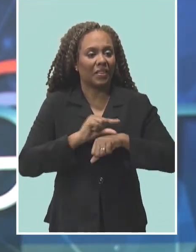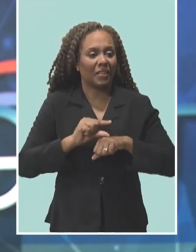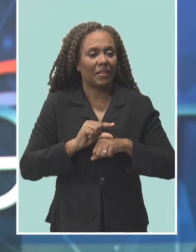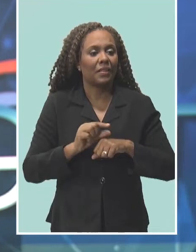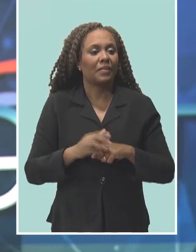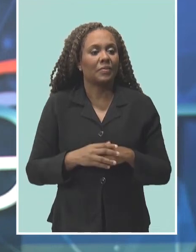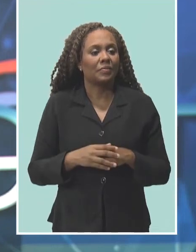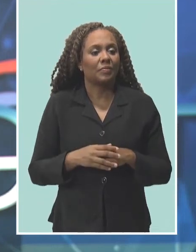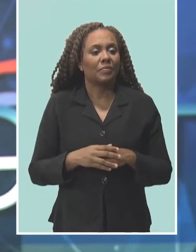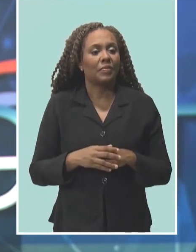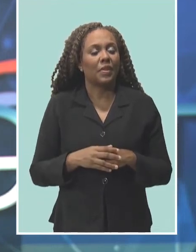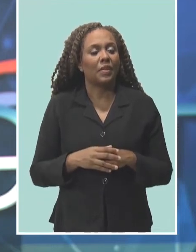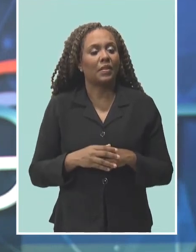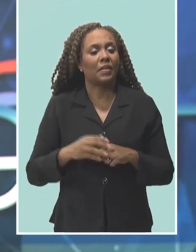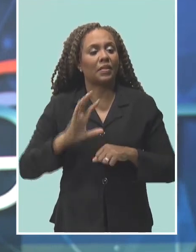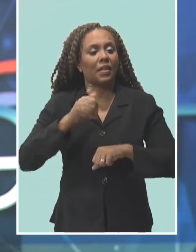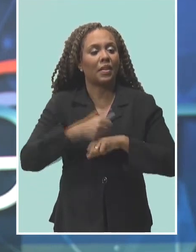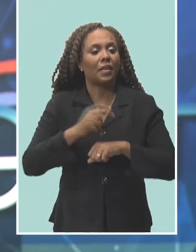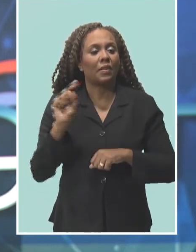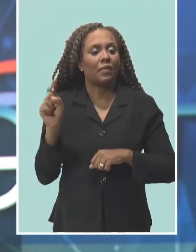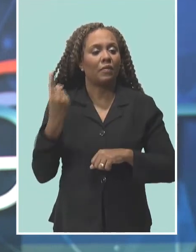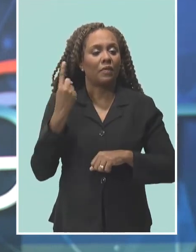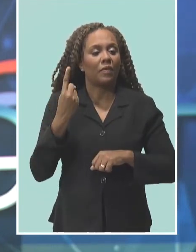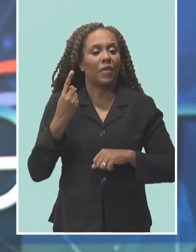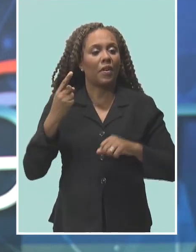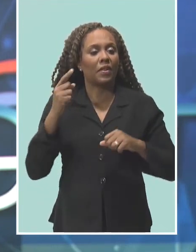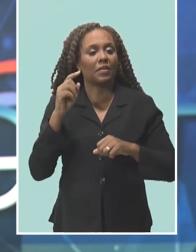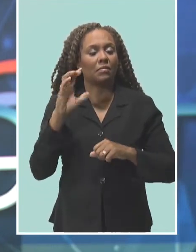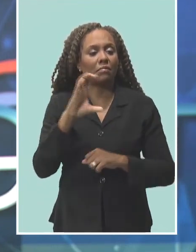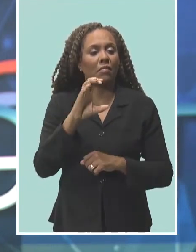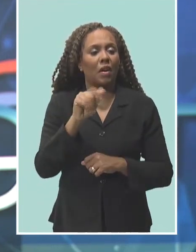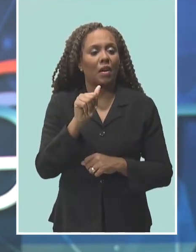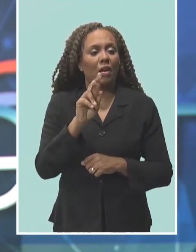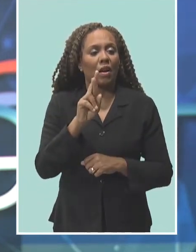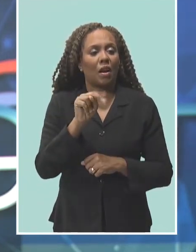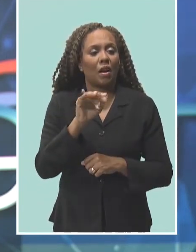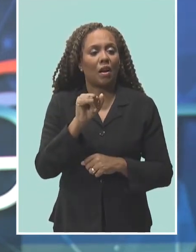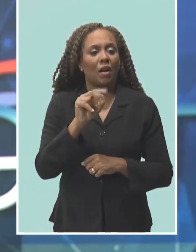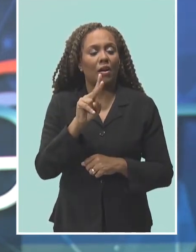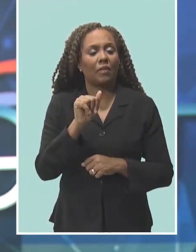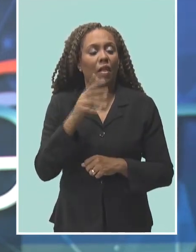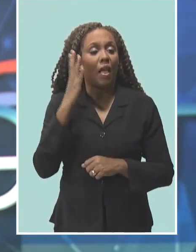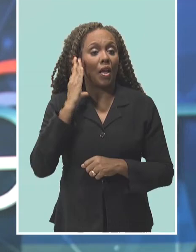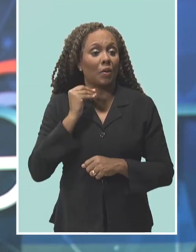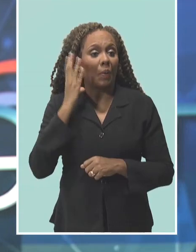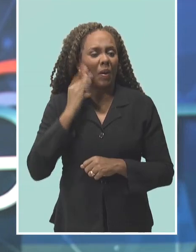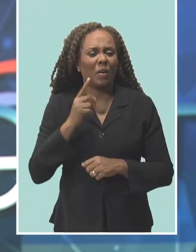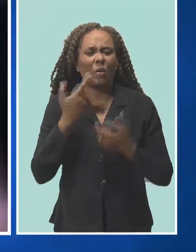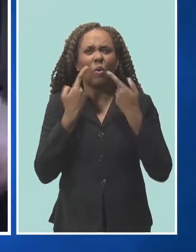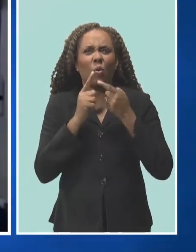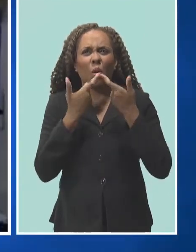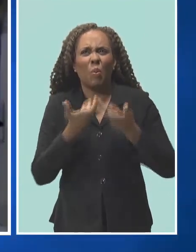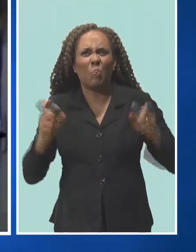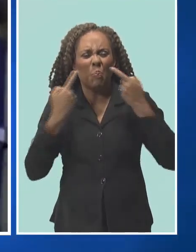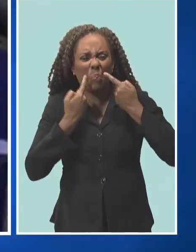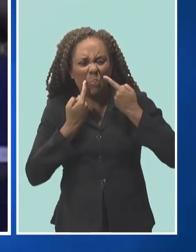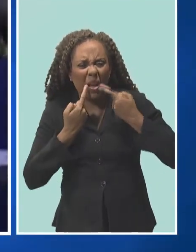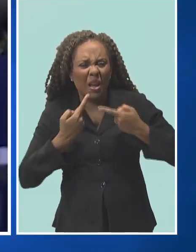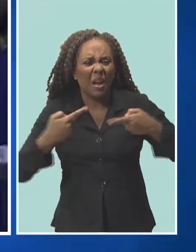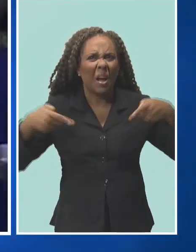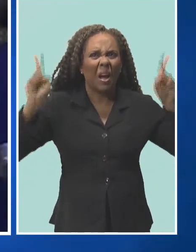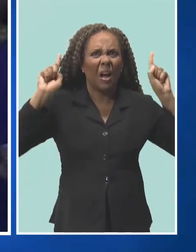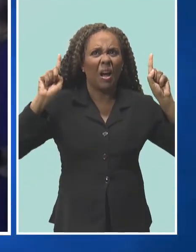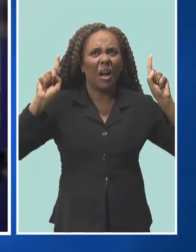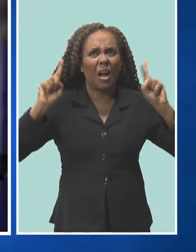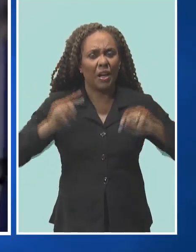produced the island's first virtual carnival experience and have described it as a huge success. I get me clothes and